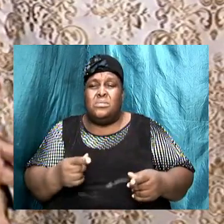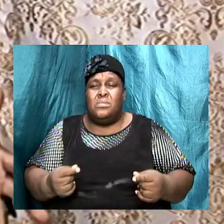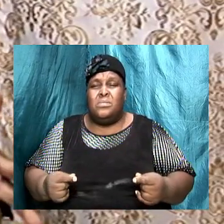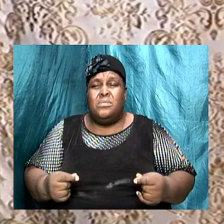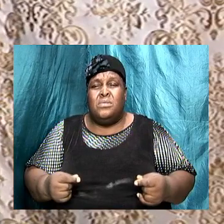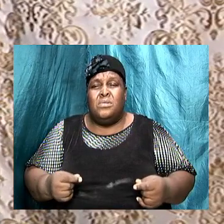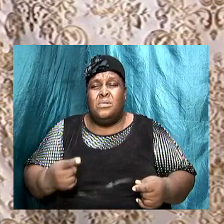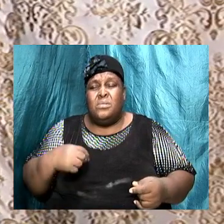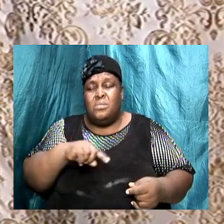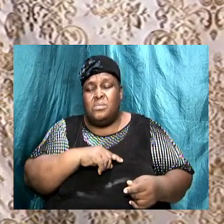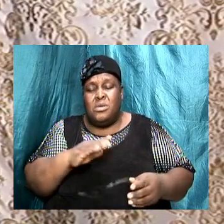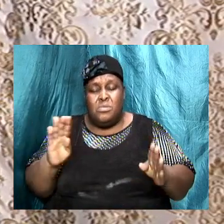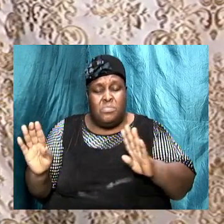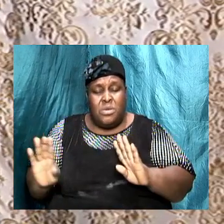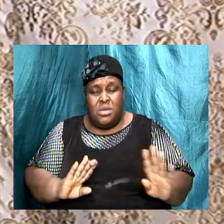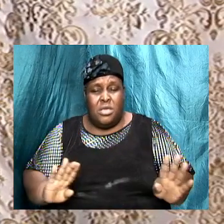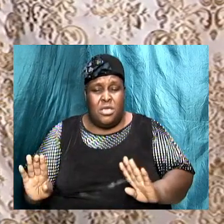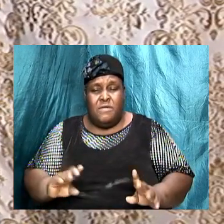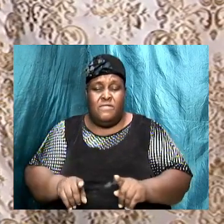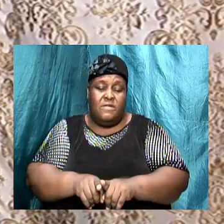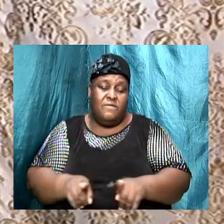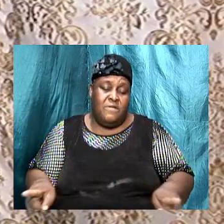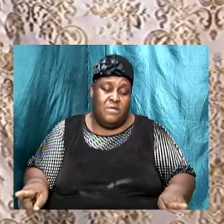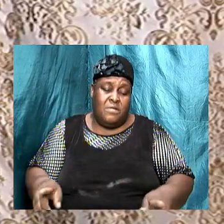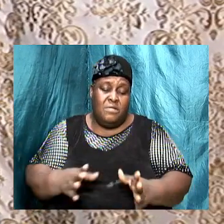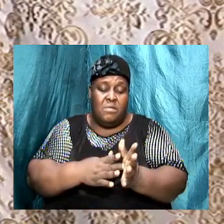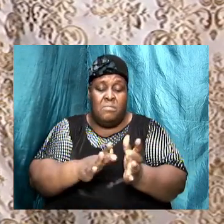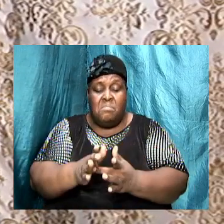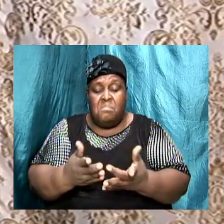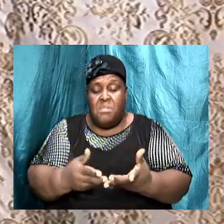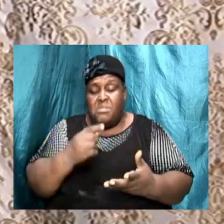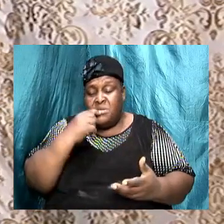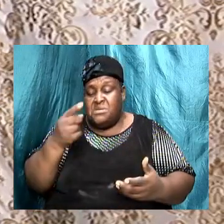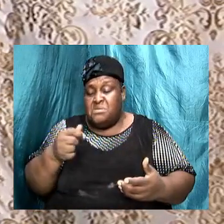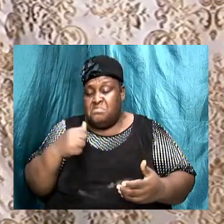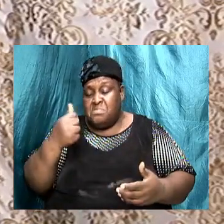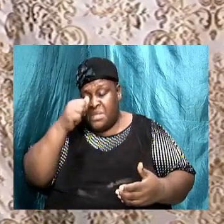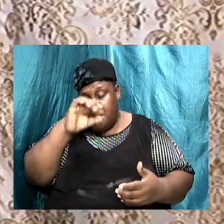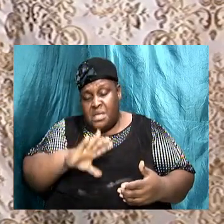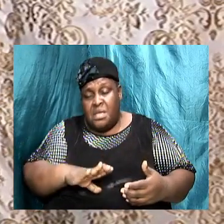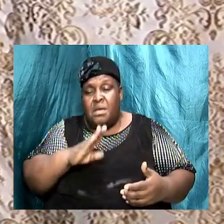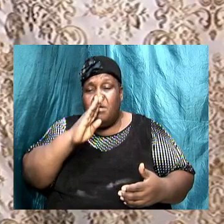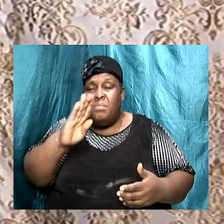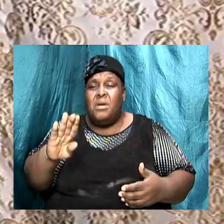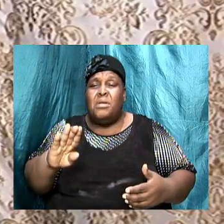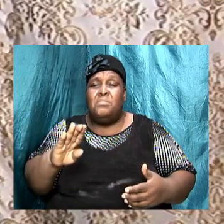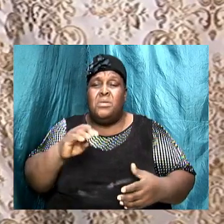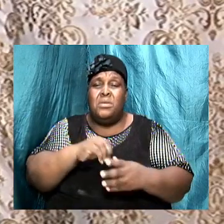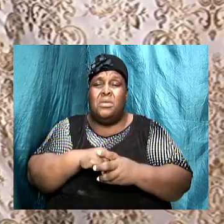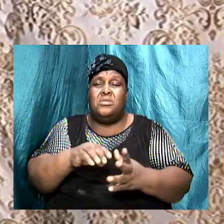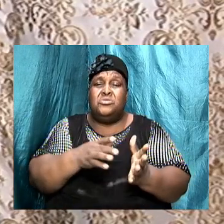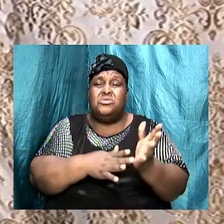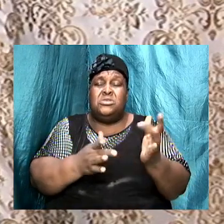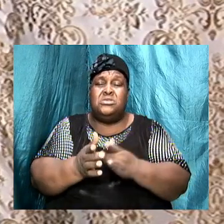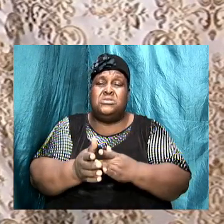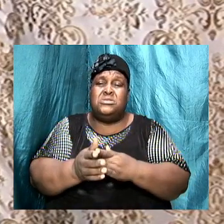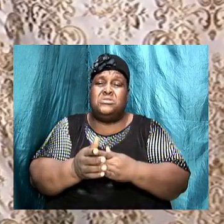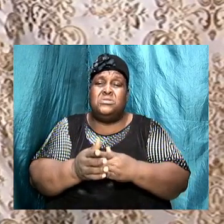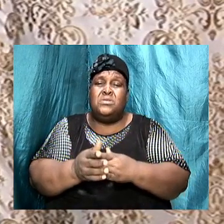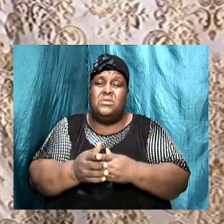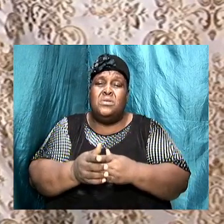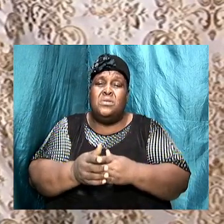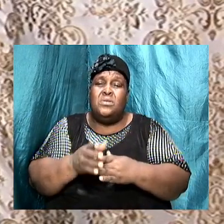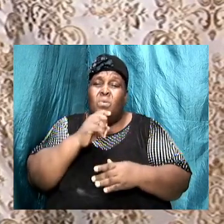behave differently. The Bible says any man be in Christ is a new creature. All things, the things that we used to